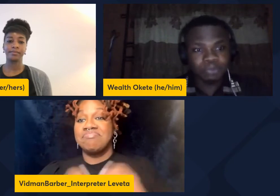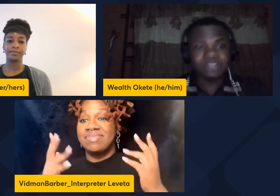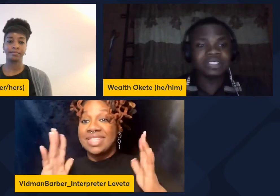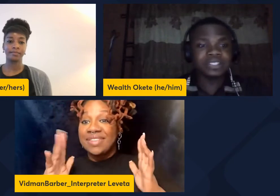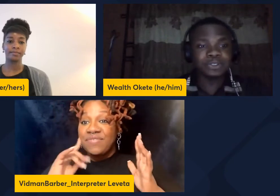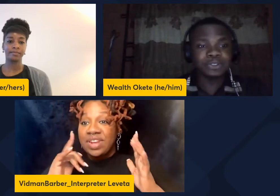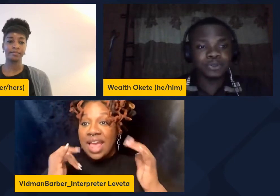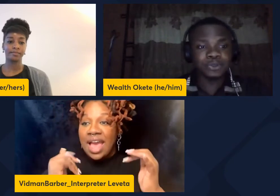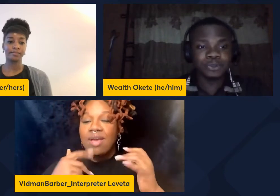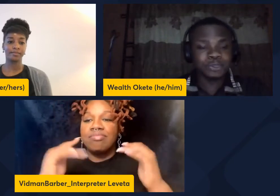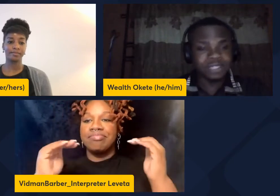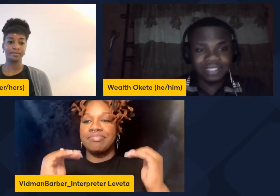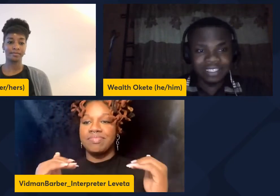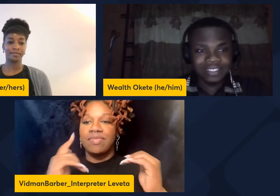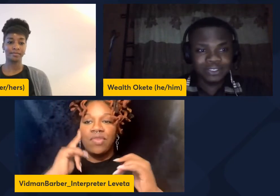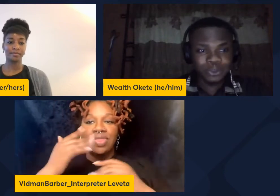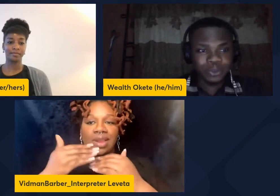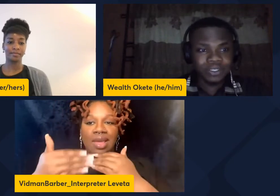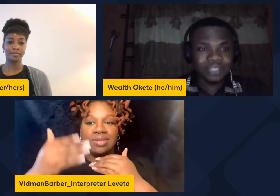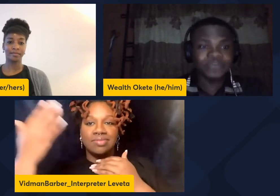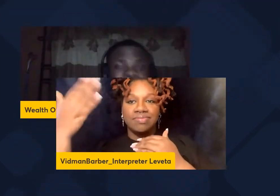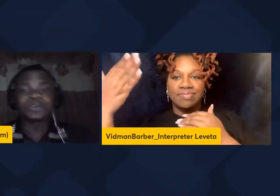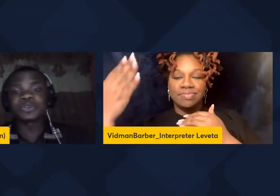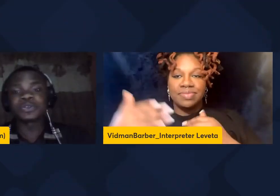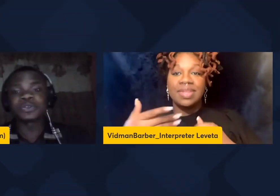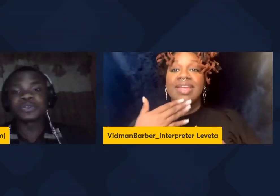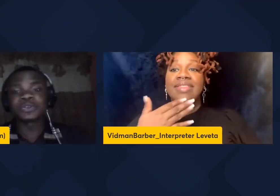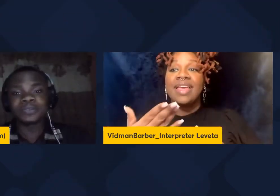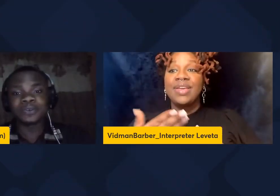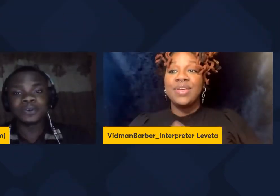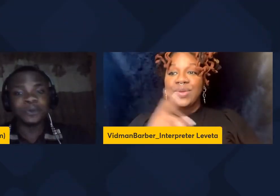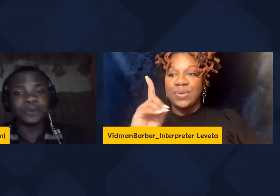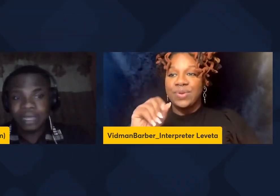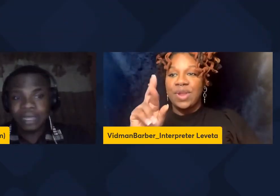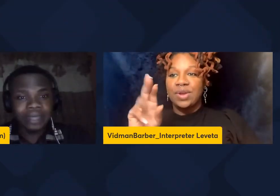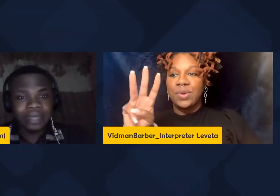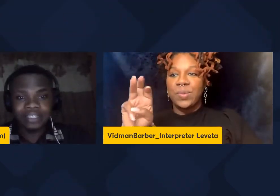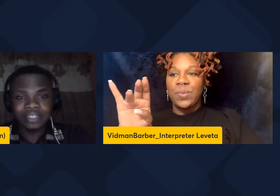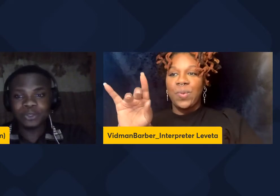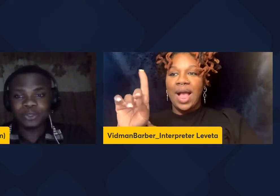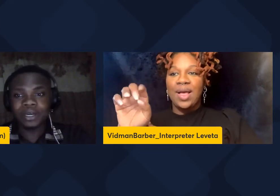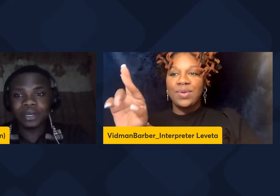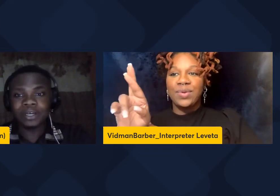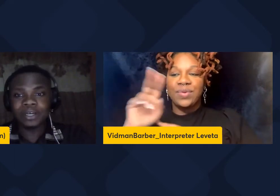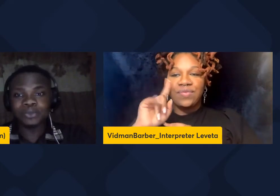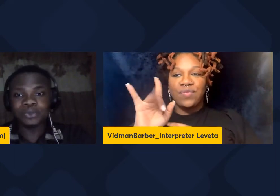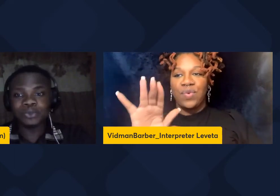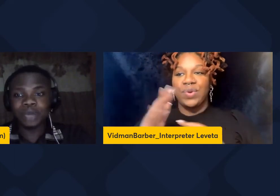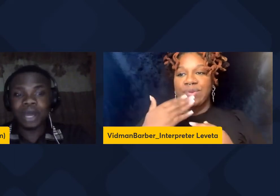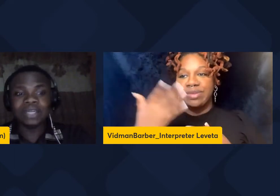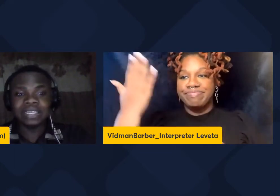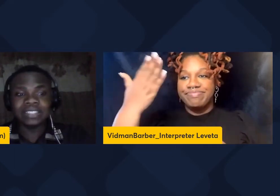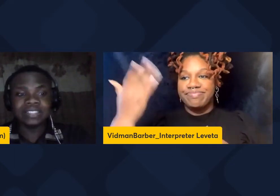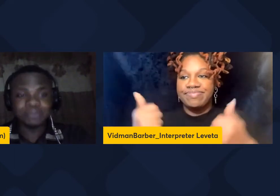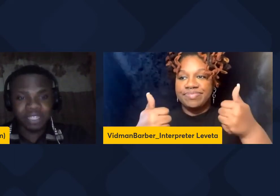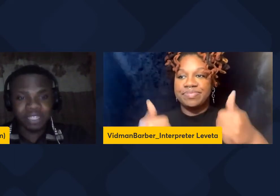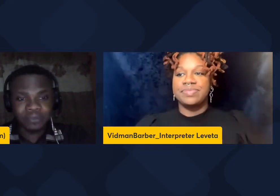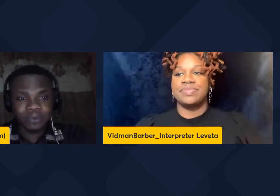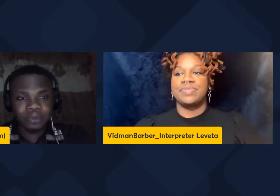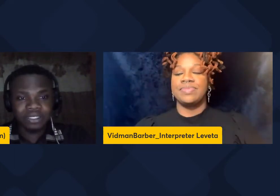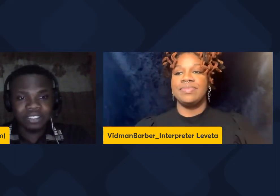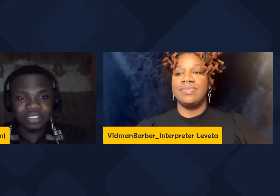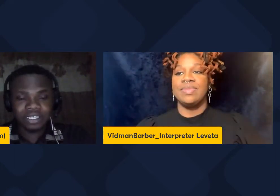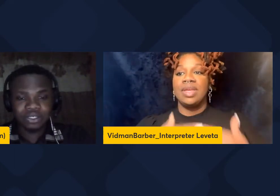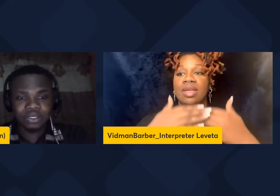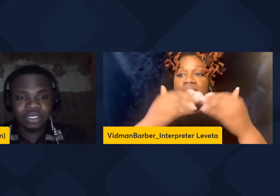we'll be proceeding to the next talk. Thank you very much, Dr. Wilder, for your Great talk. Our next speaker